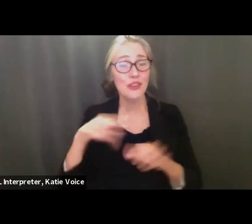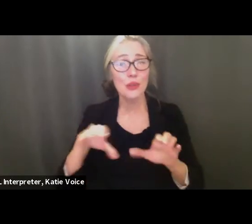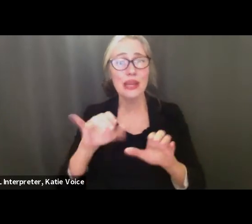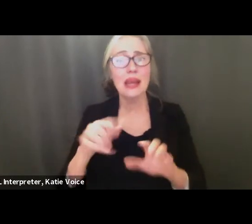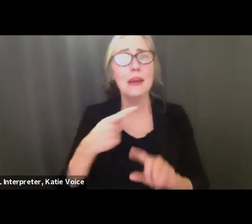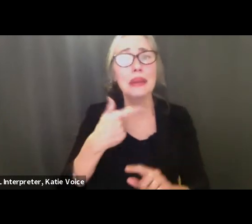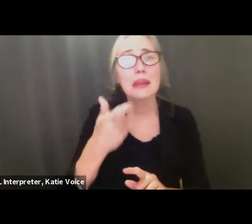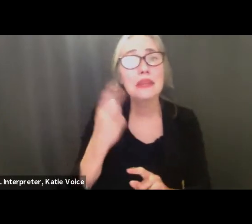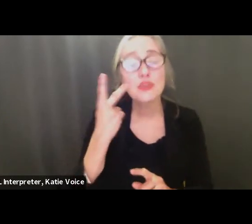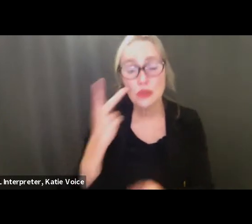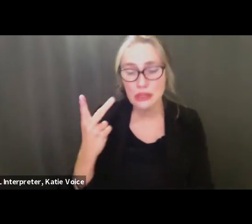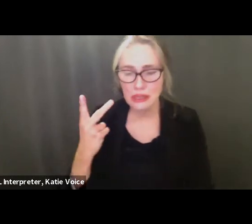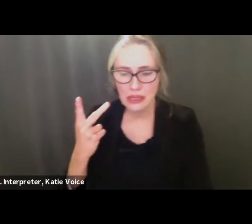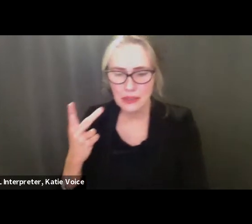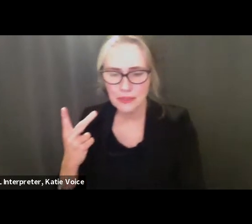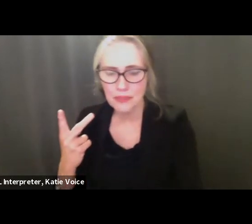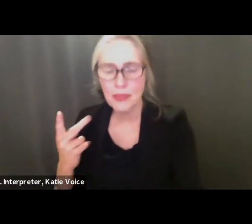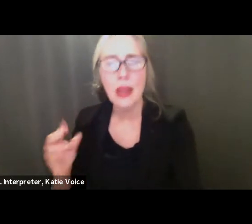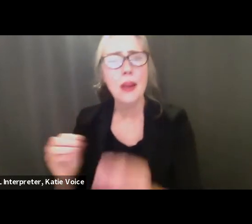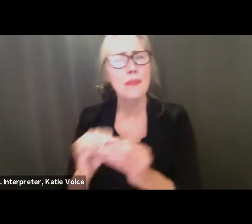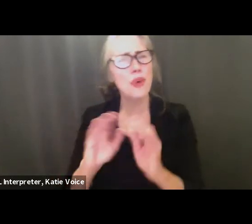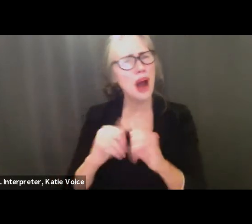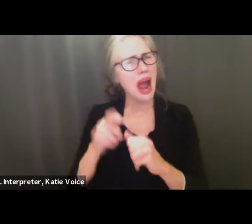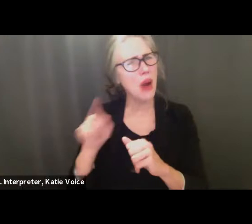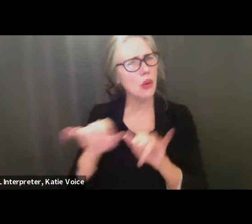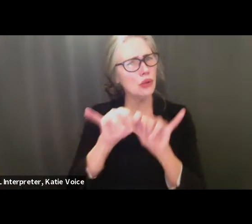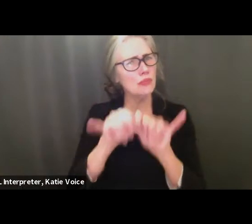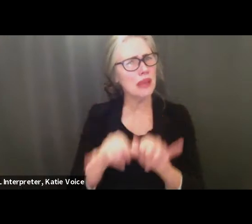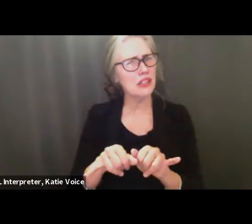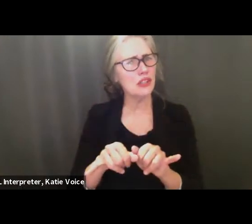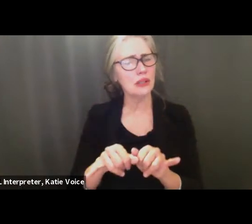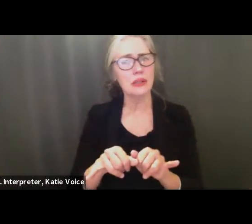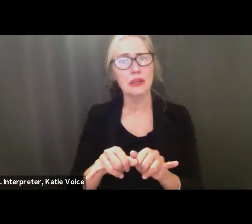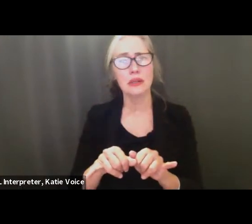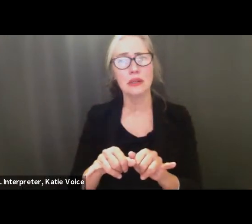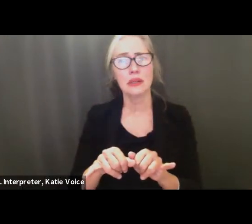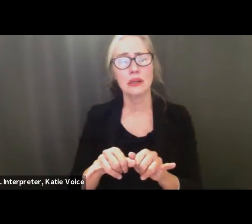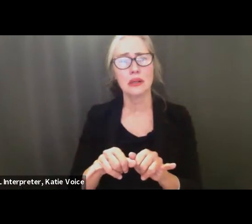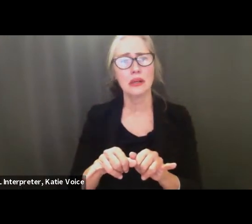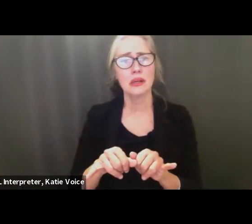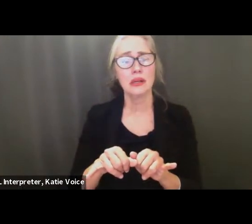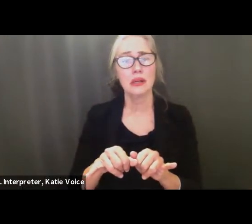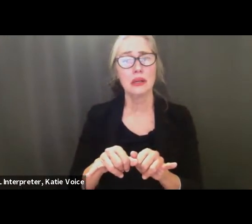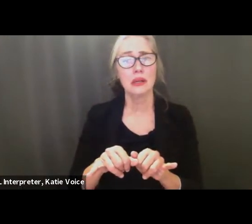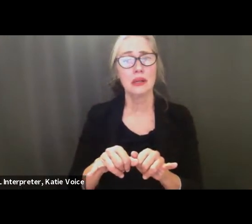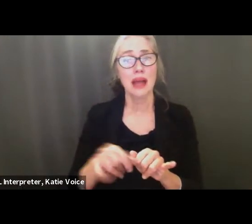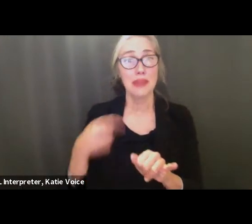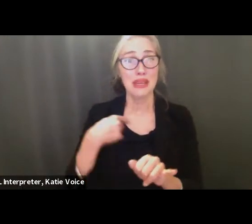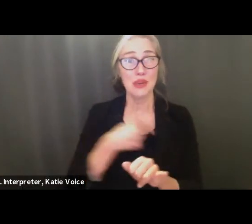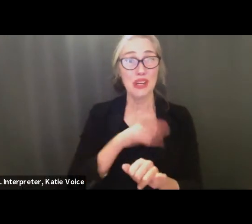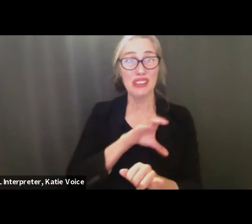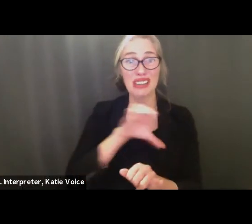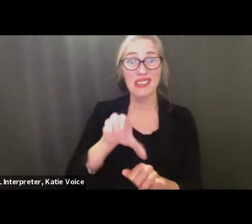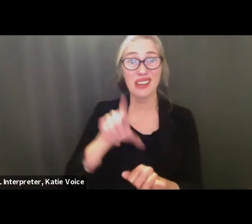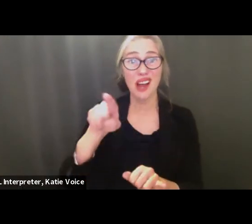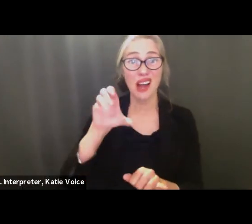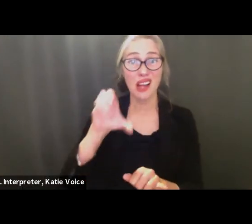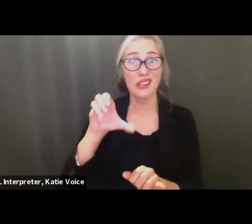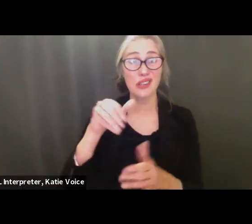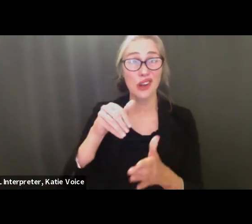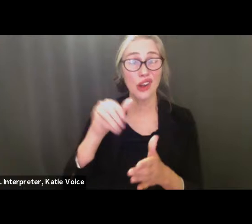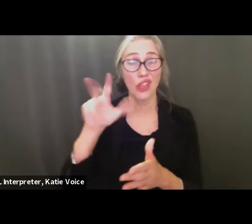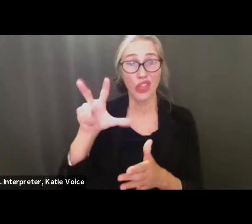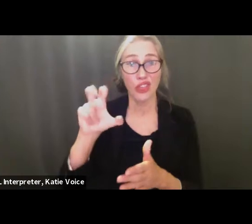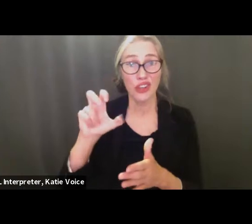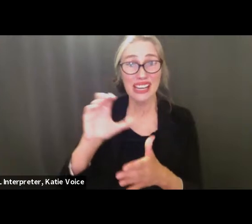in seeing how are we going to measure the savings. We're dedicating $130,000 from